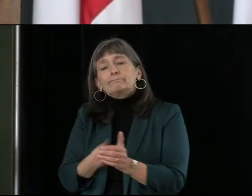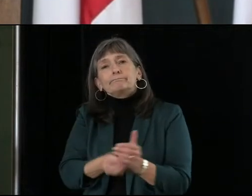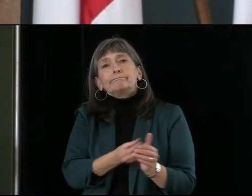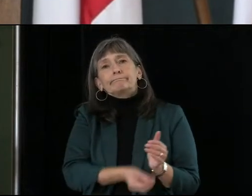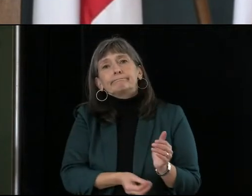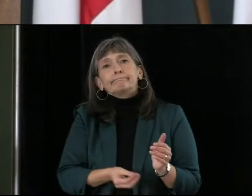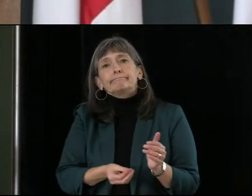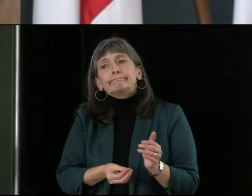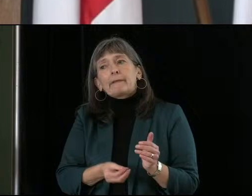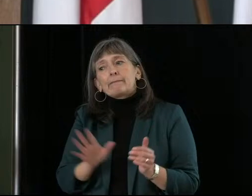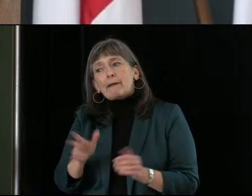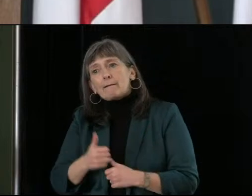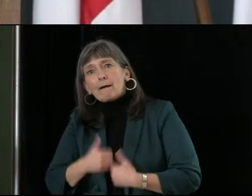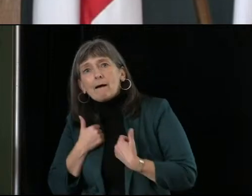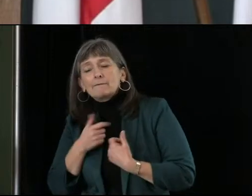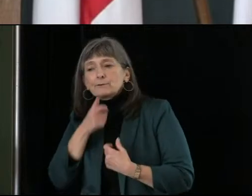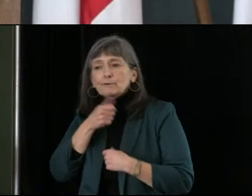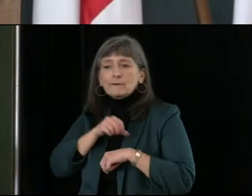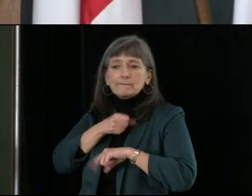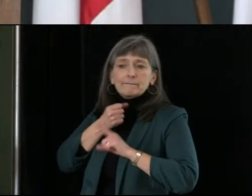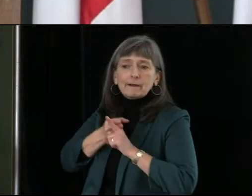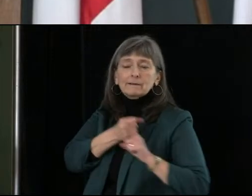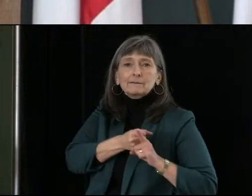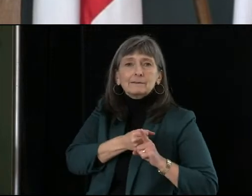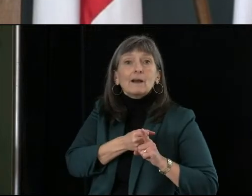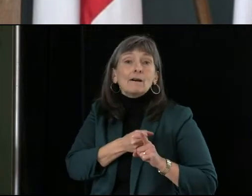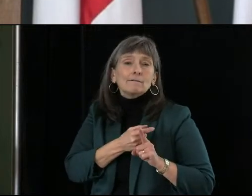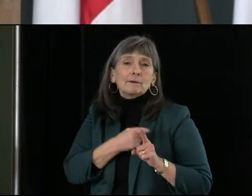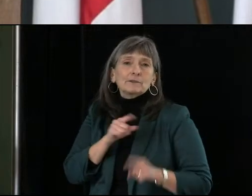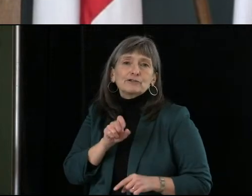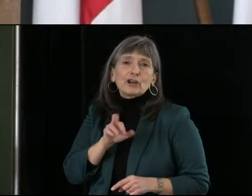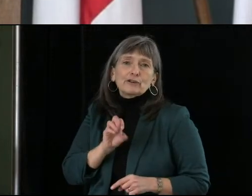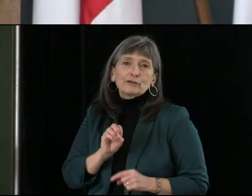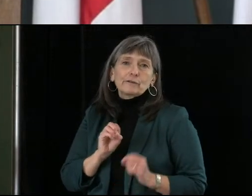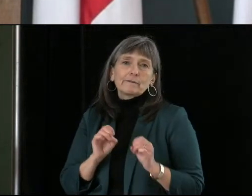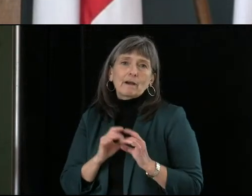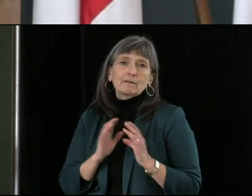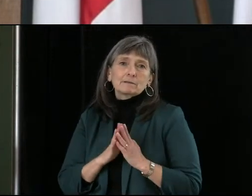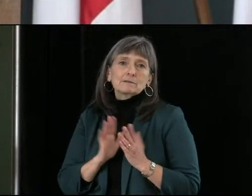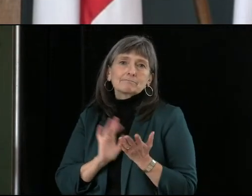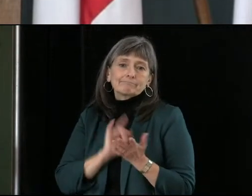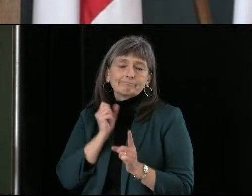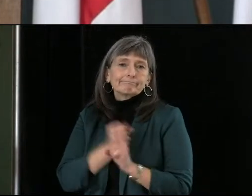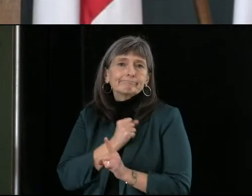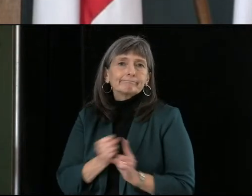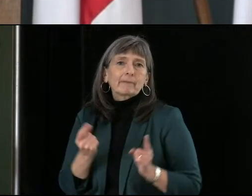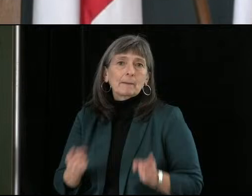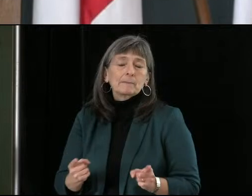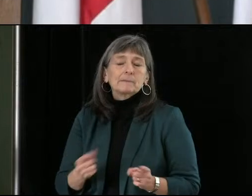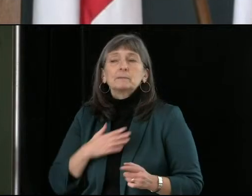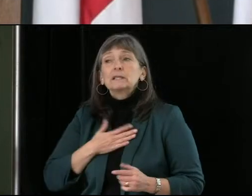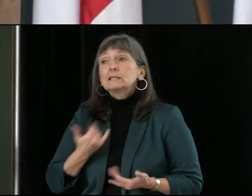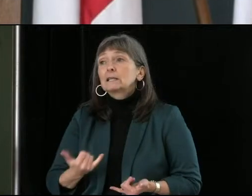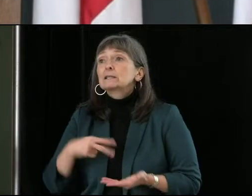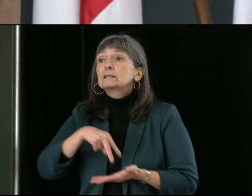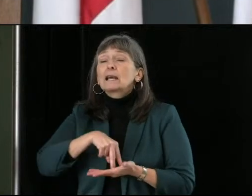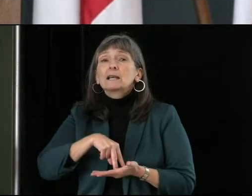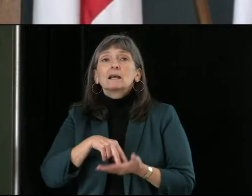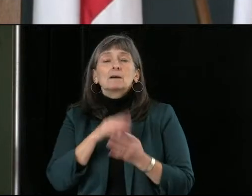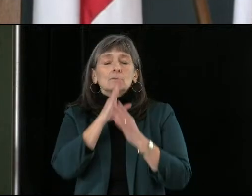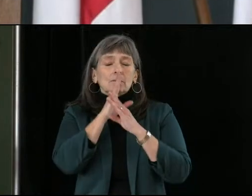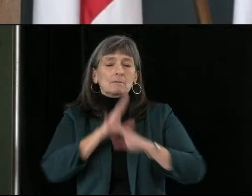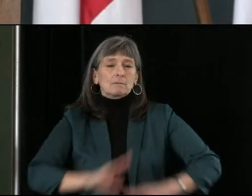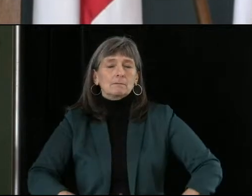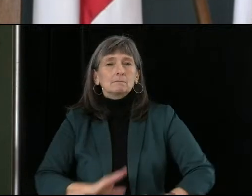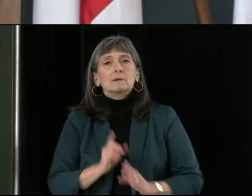or who they have been impacted by gender-based violence. I'd ask now that we could stand to observe a